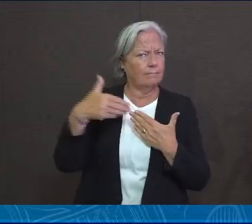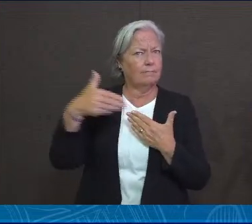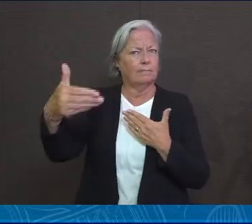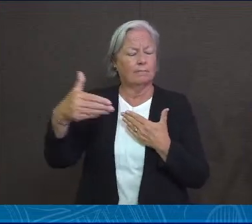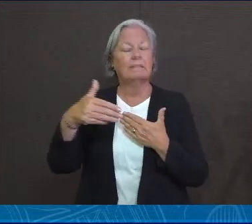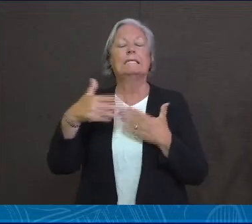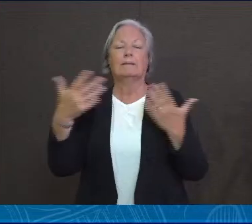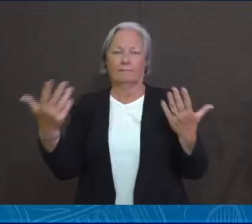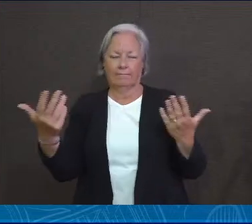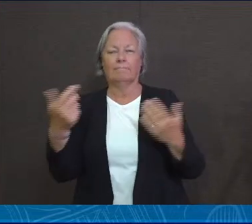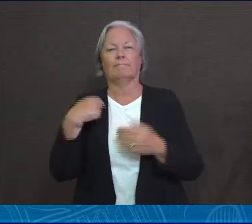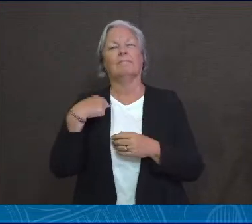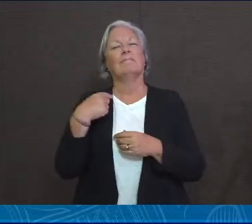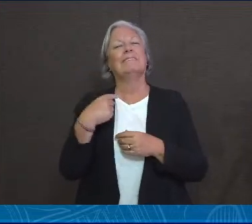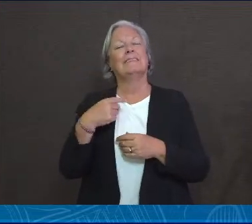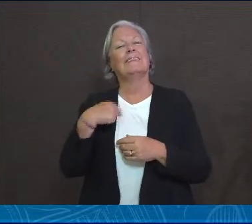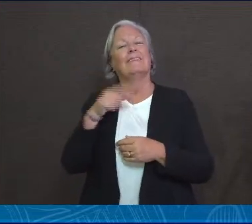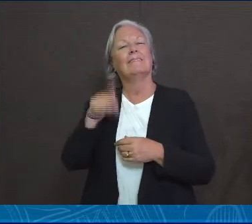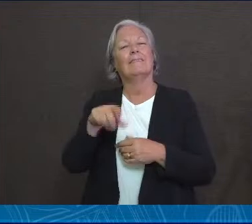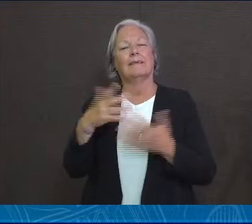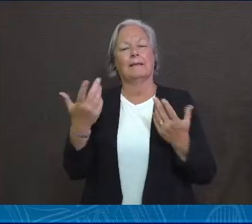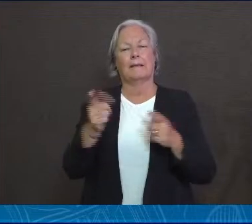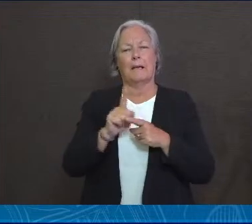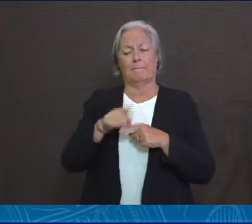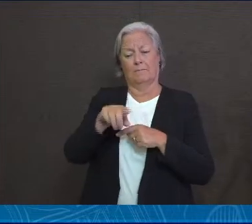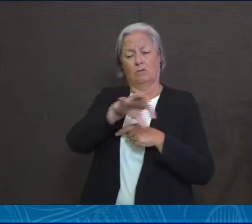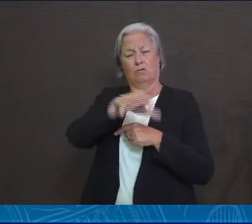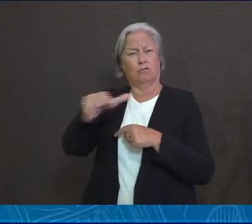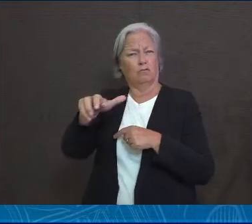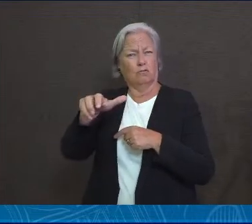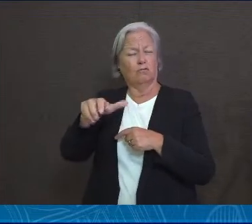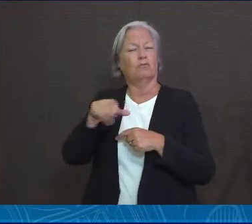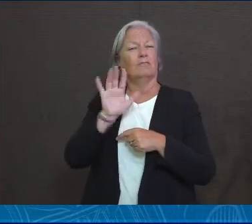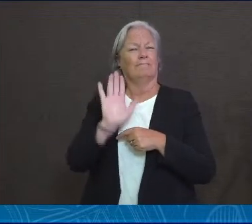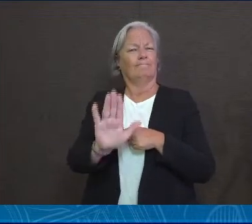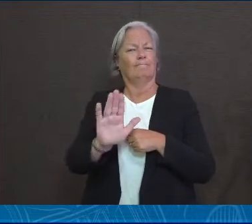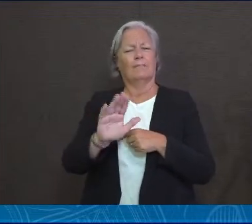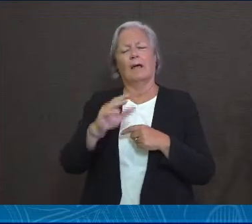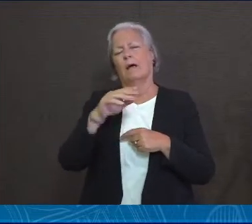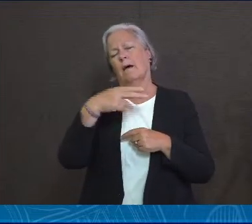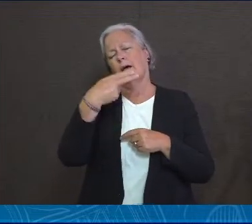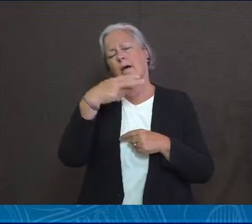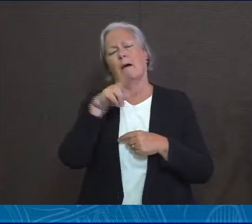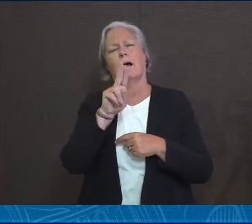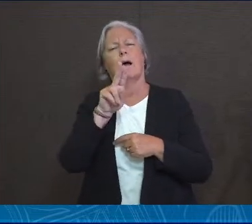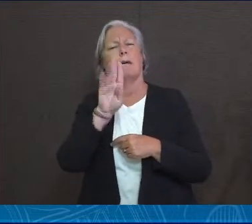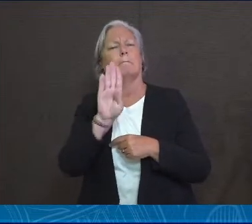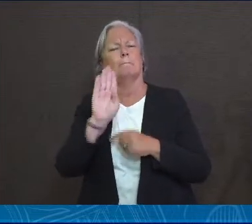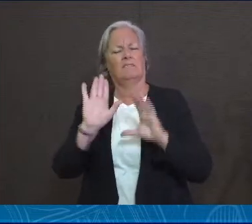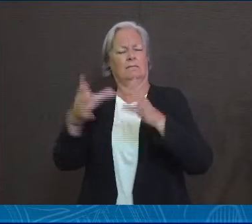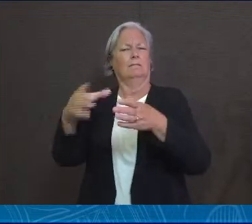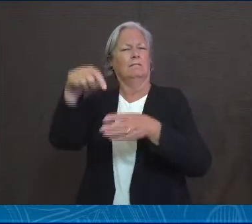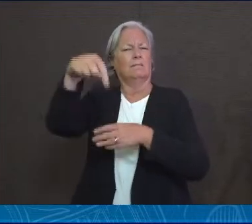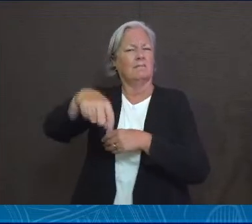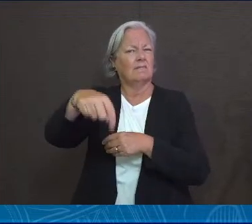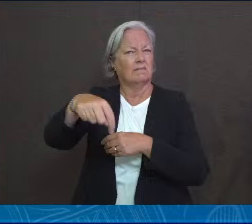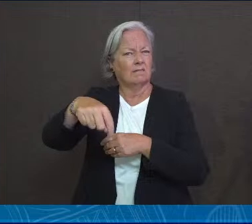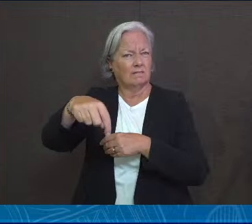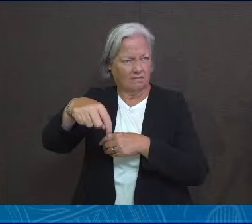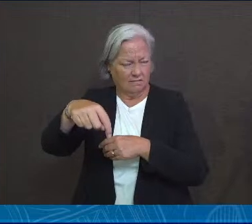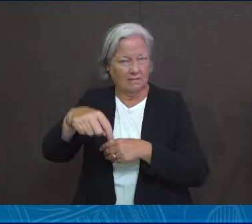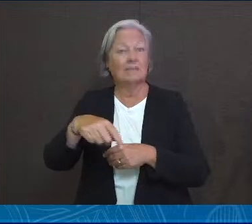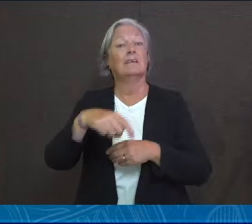that we create regional hubs. When we developed the risk tool, we didn't just look internally within our watershed. We actually went